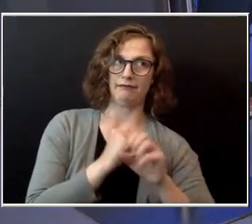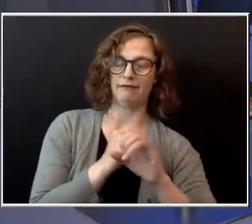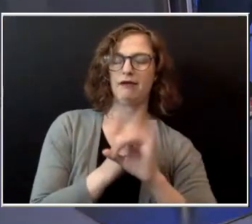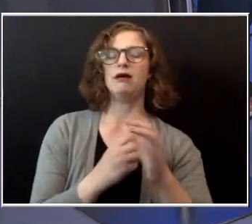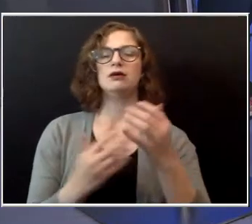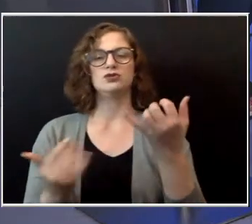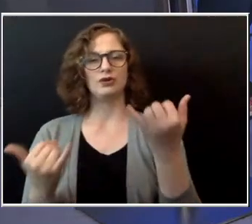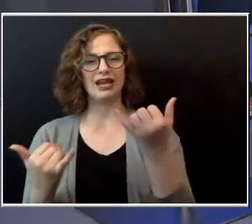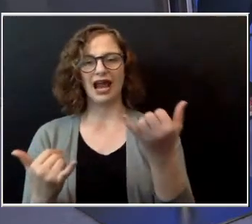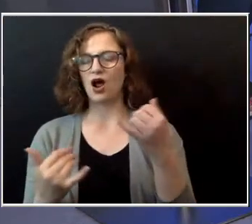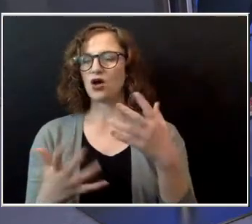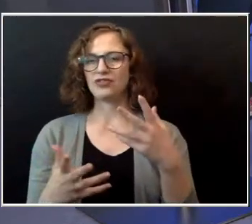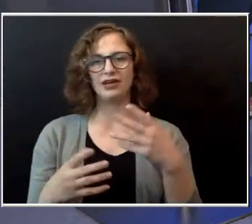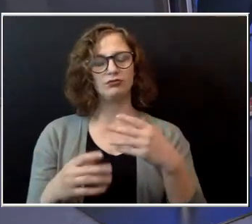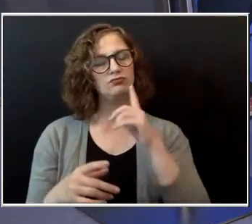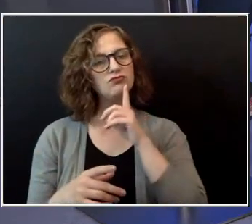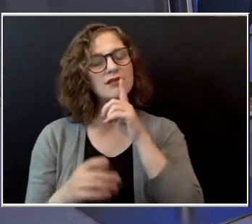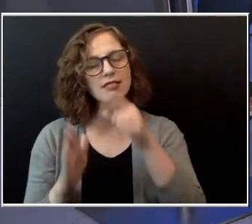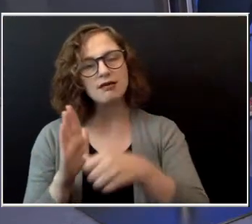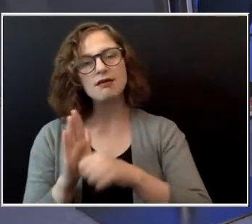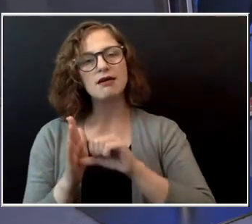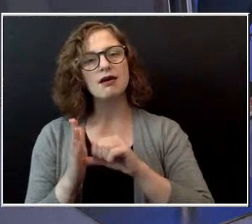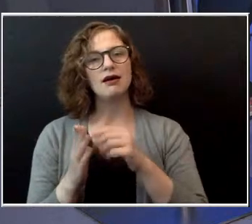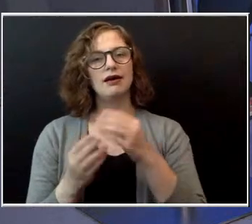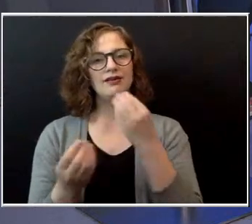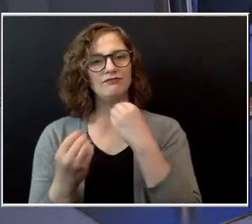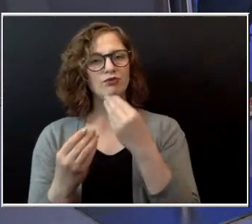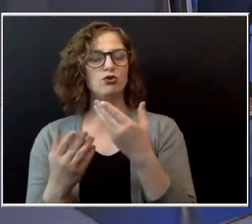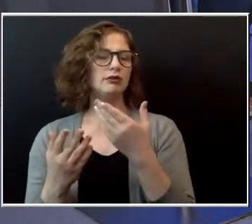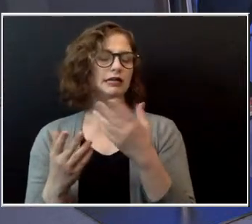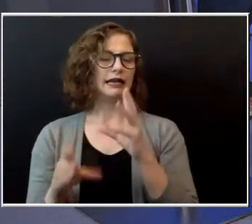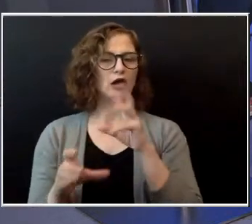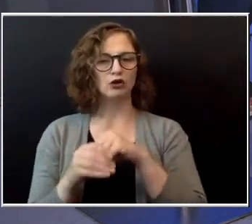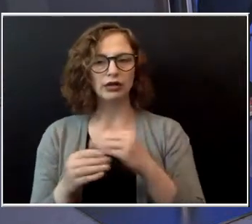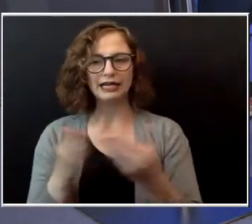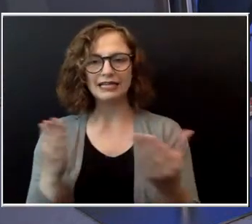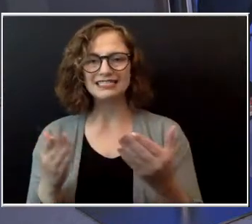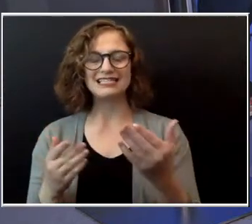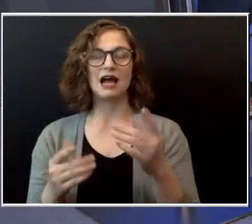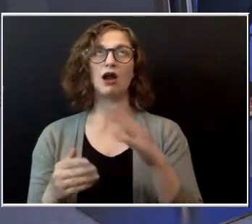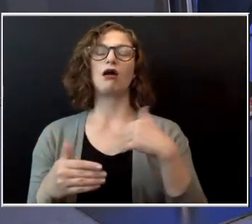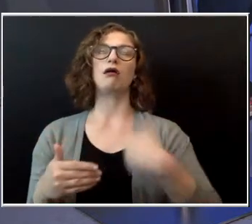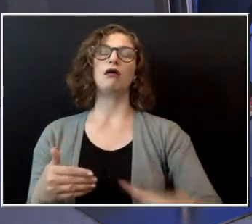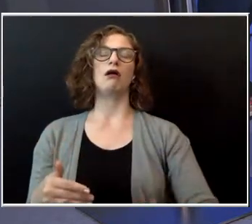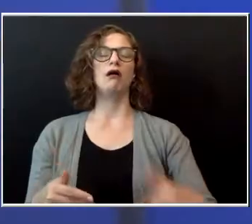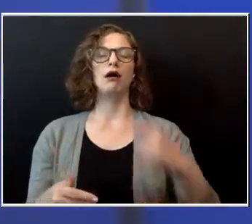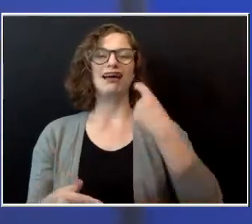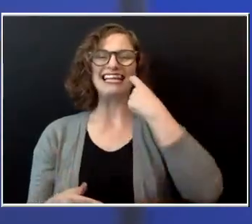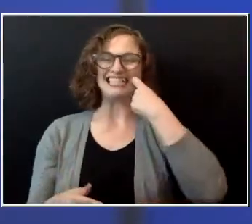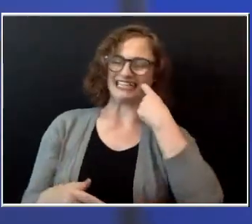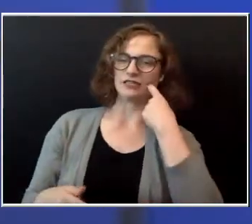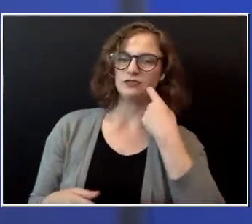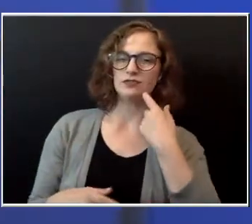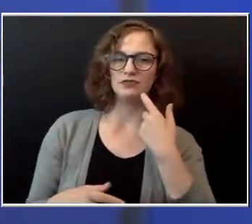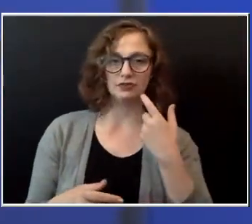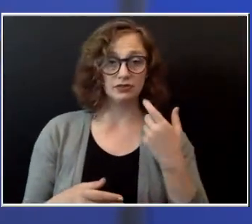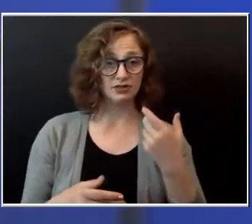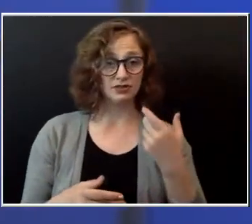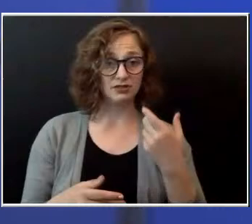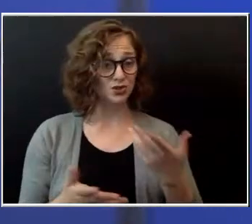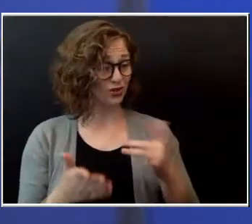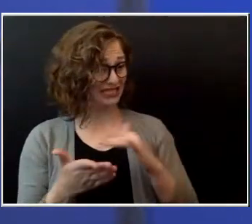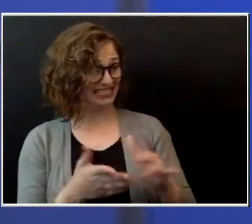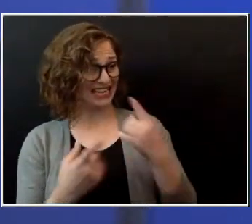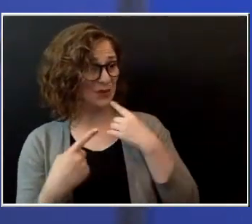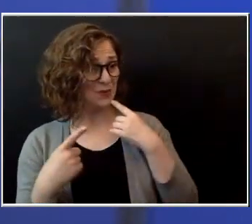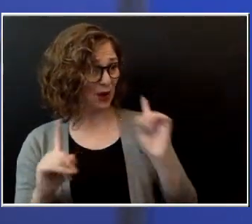guys, does the study show that this works? Is it making a difference, or can you say? It's too early. We're so excited to have Mandy and Wake